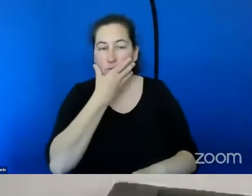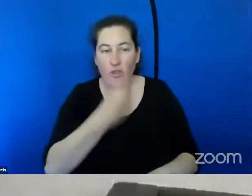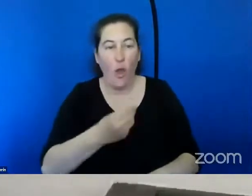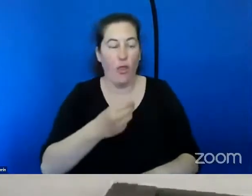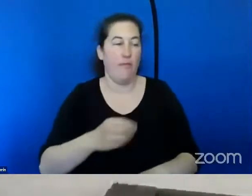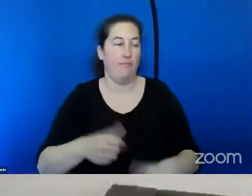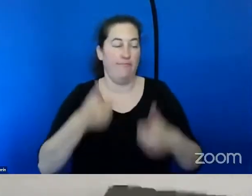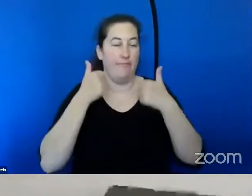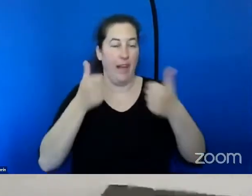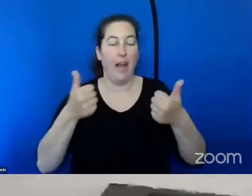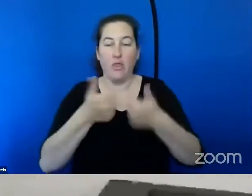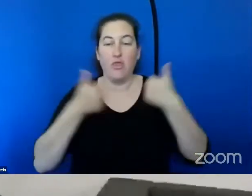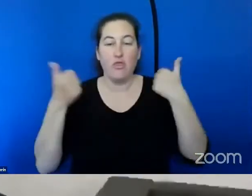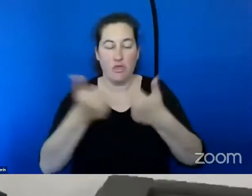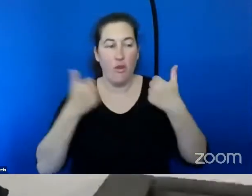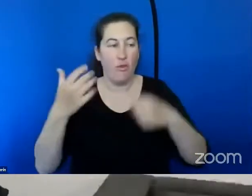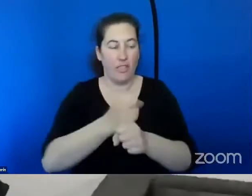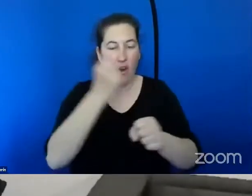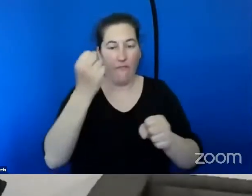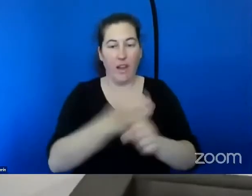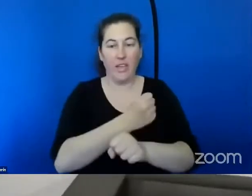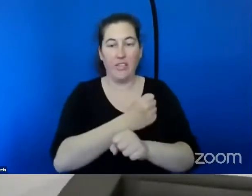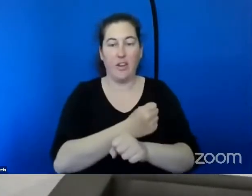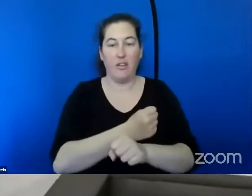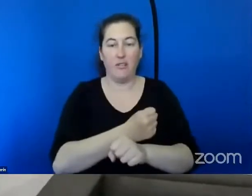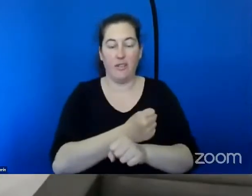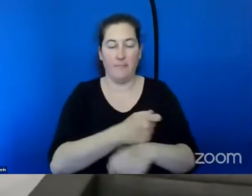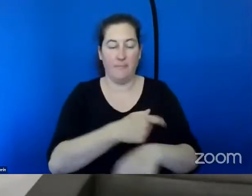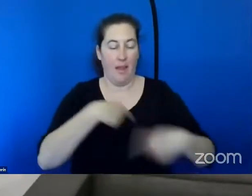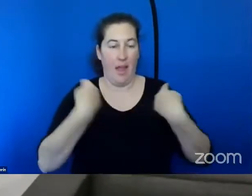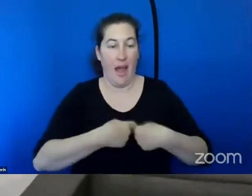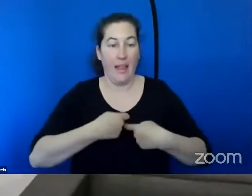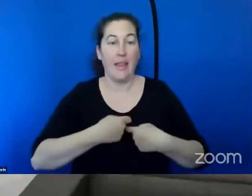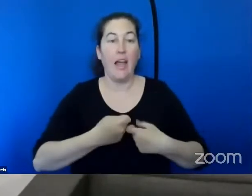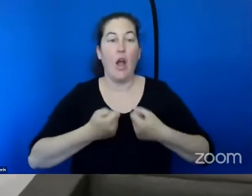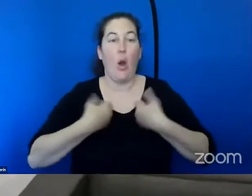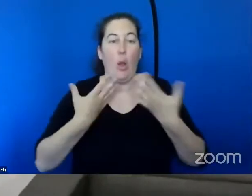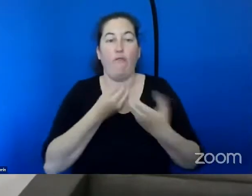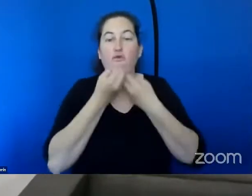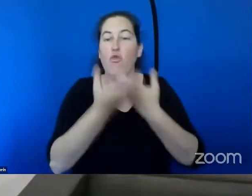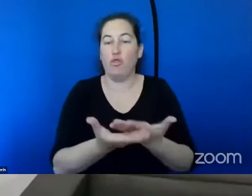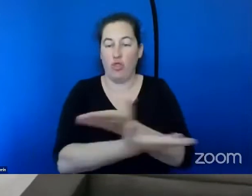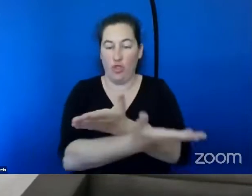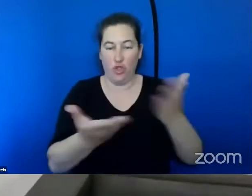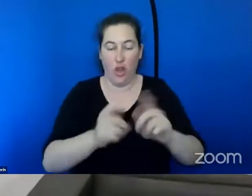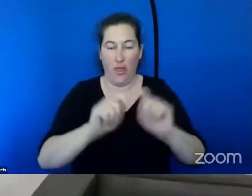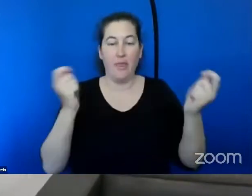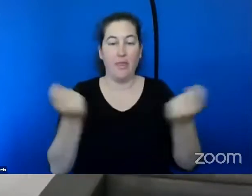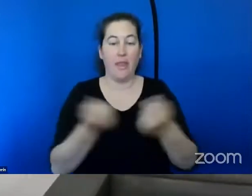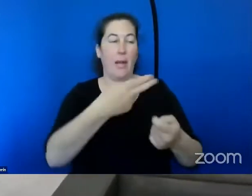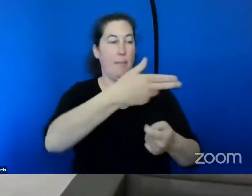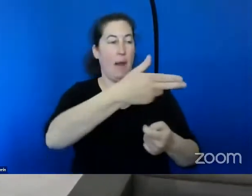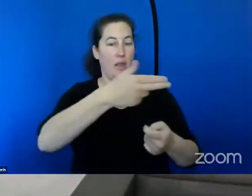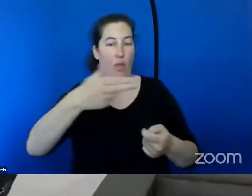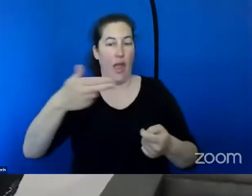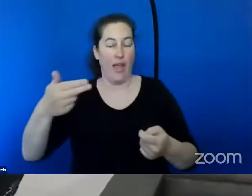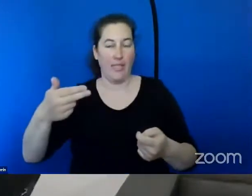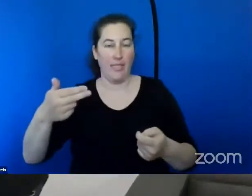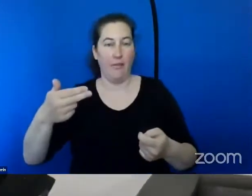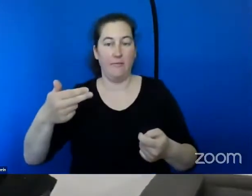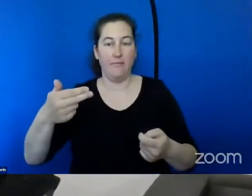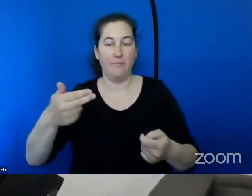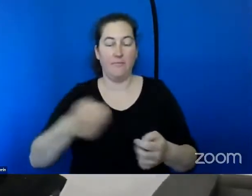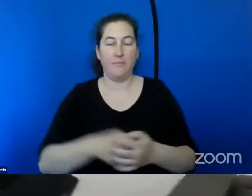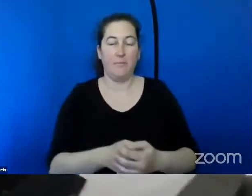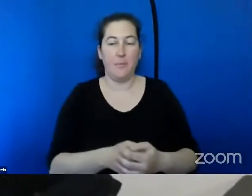Huchet and the Smart Arm team. But as the newcomers to CYBATHLON, that's a great performance, Ronan. That's a